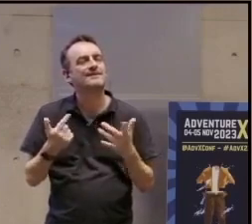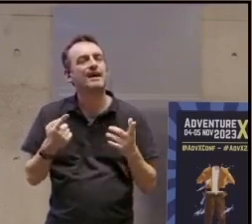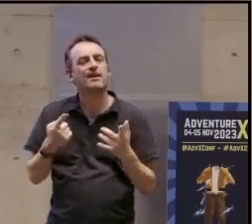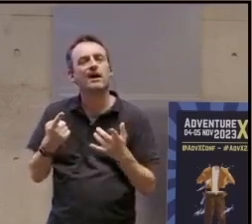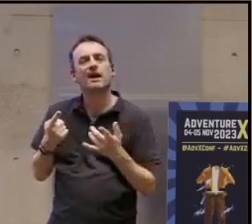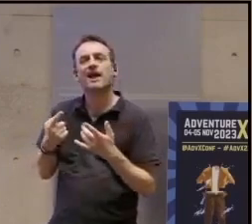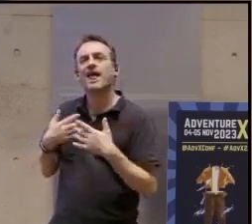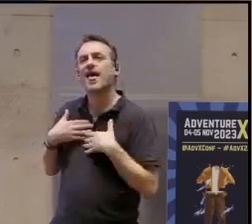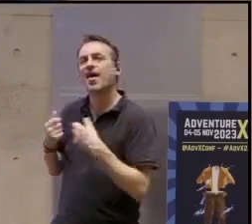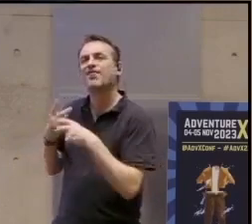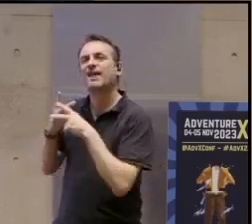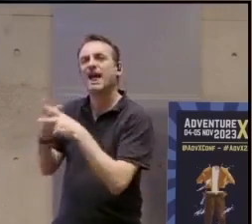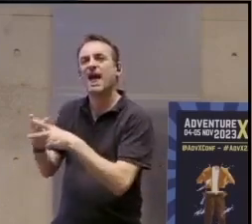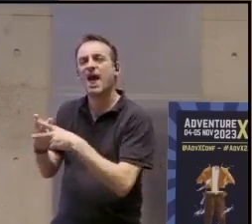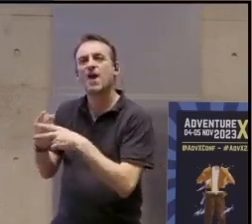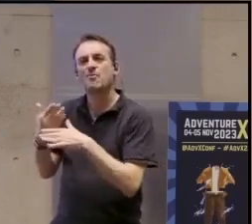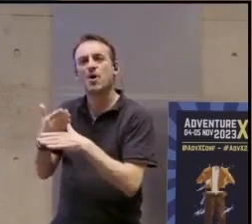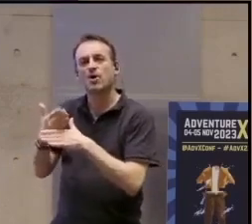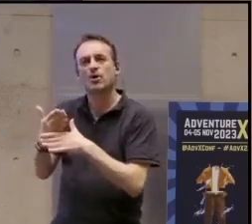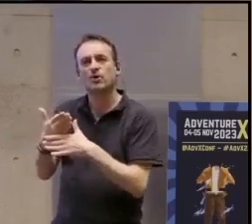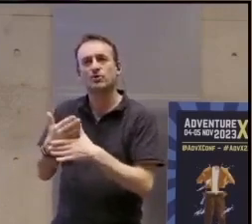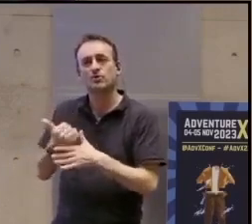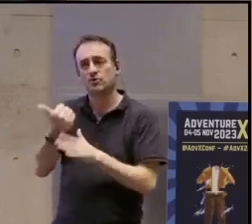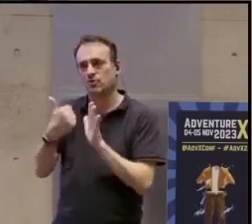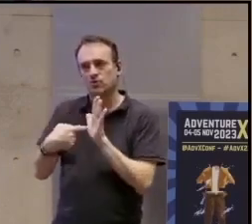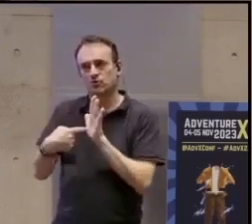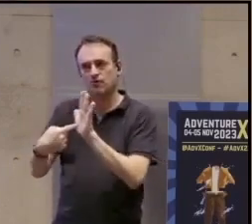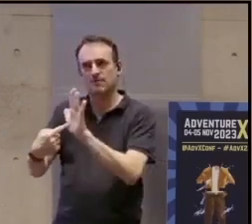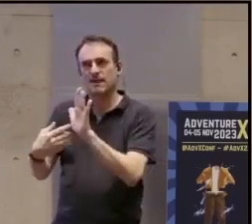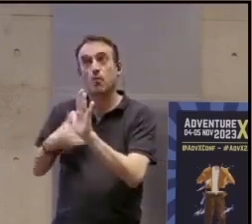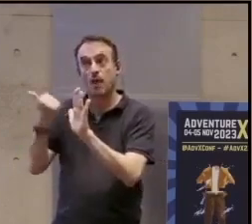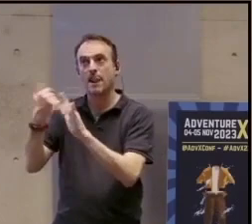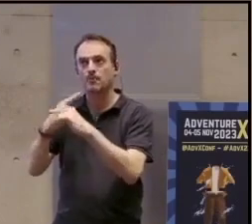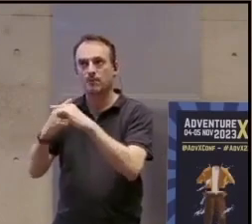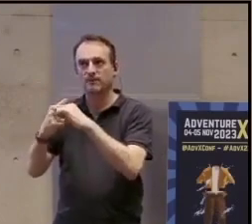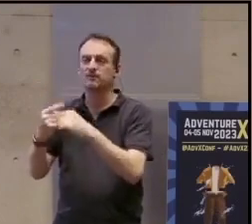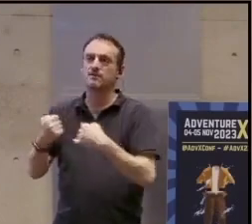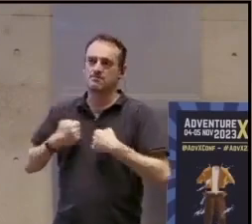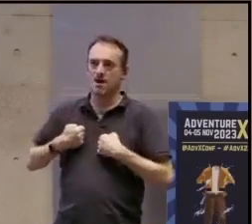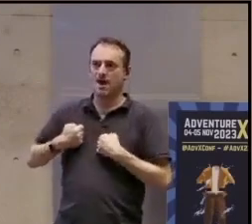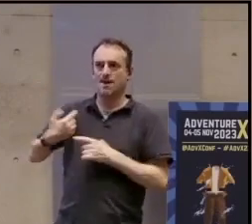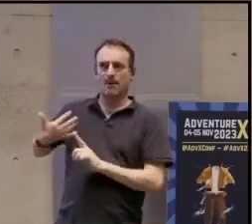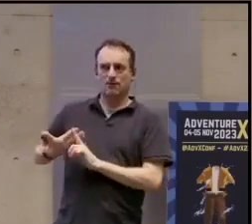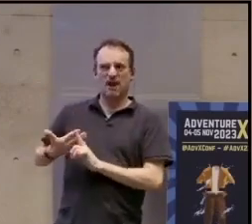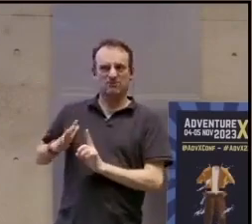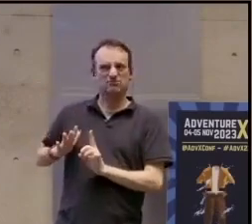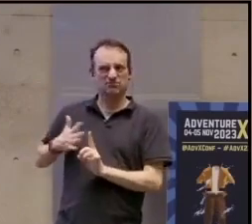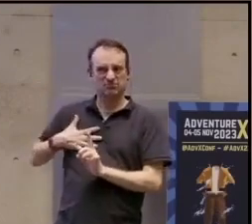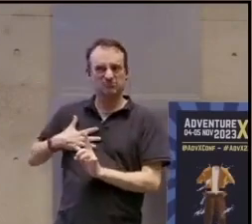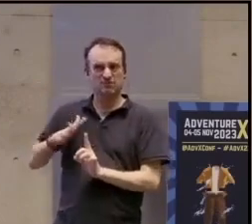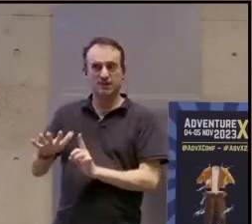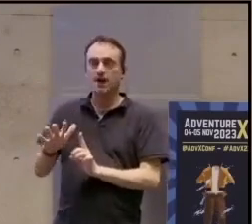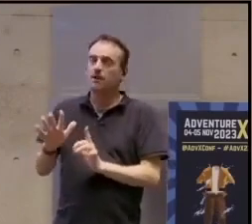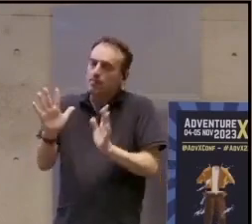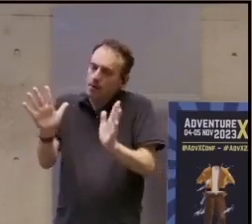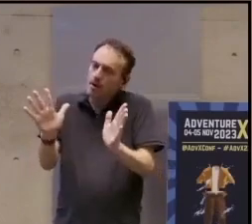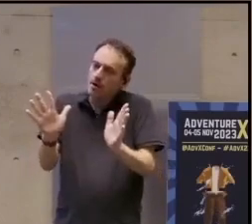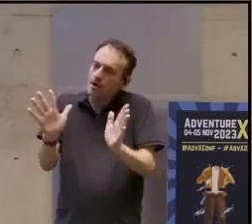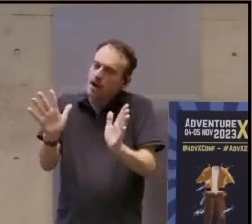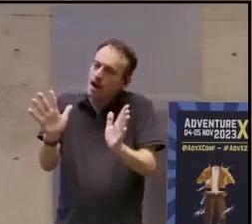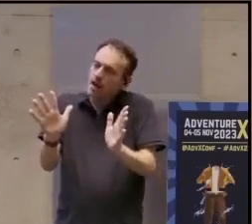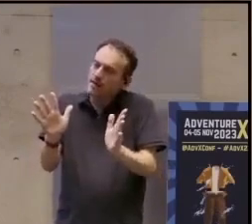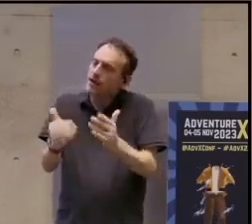to be representing well, given my background, but I think it also makes for a new perspective, let's put it this